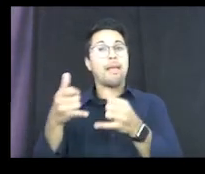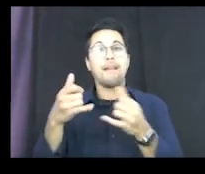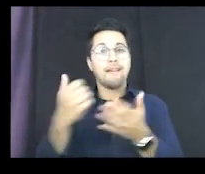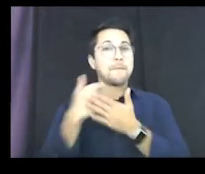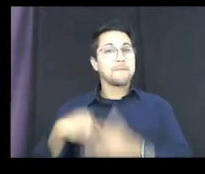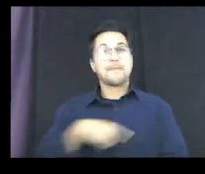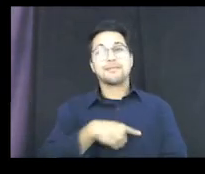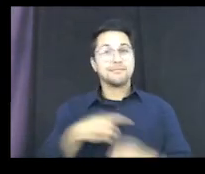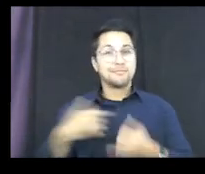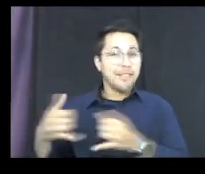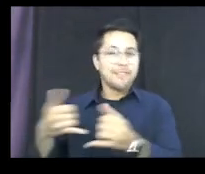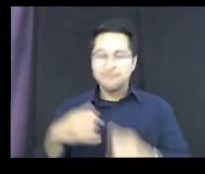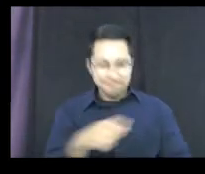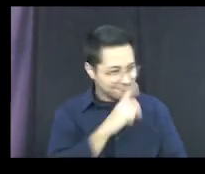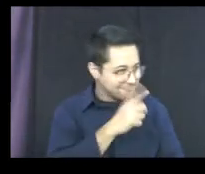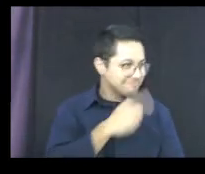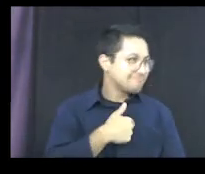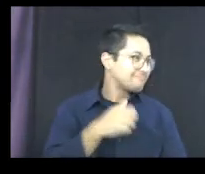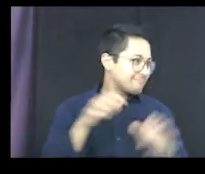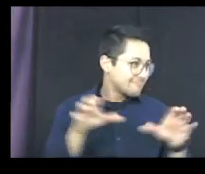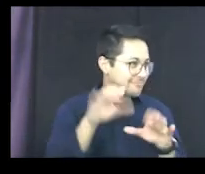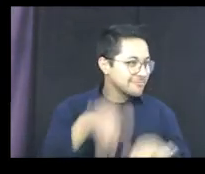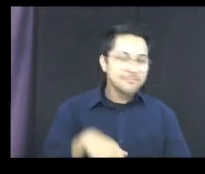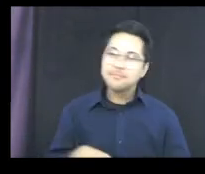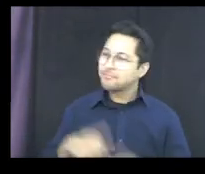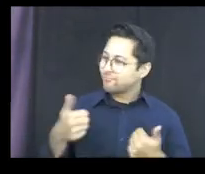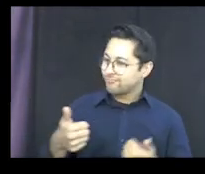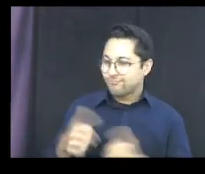Yeah, I could do that. Right on.